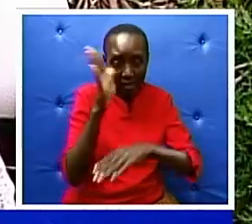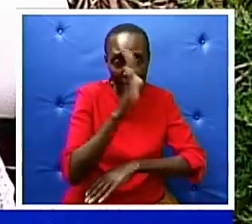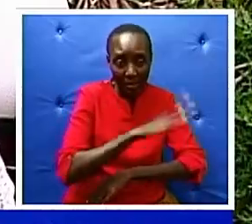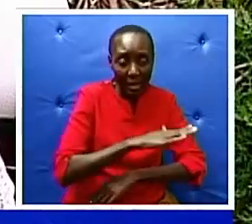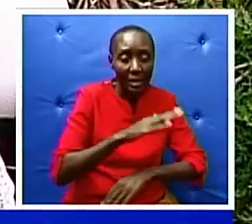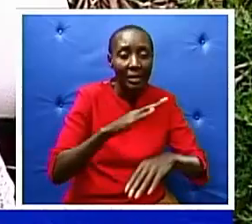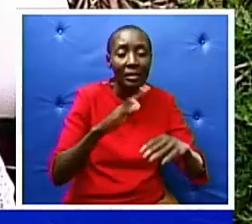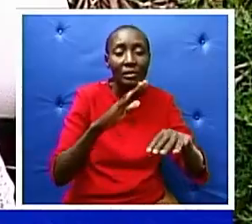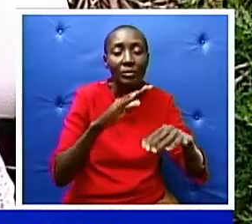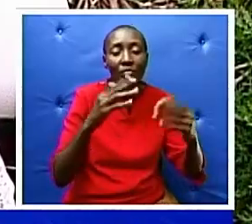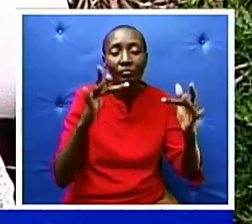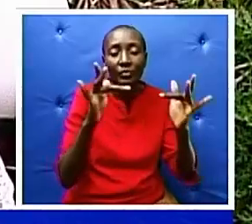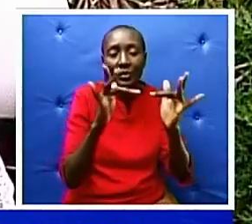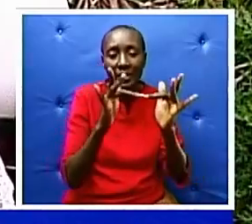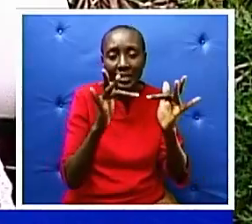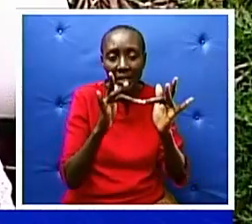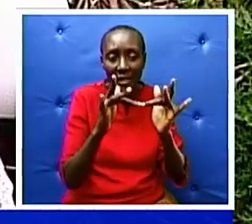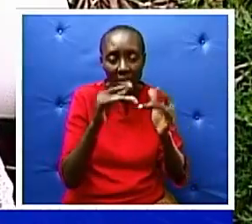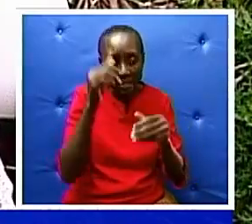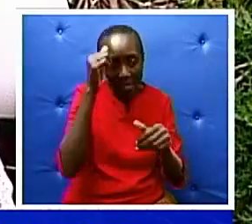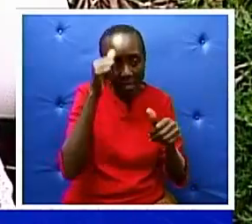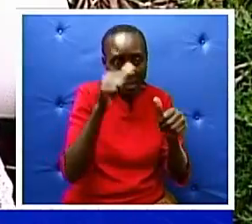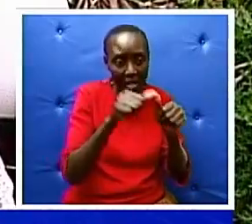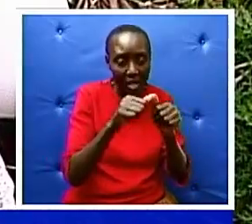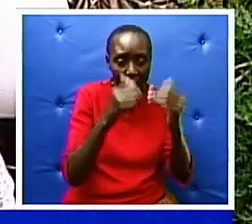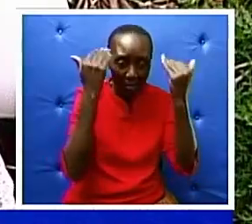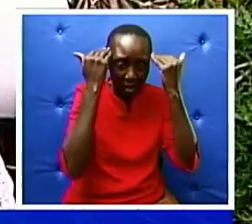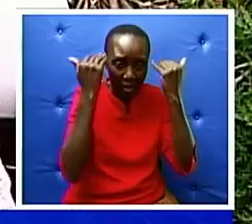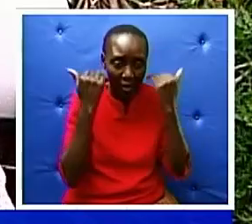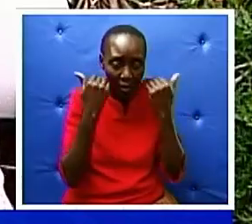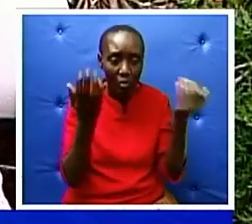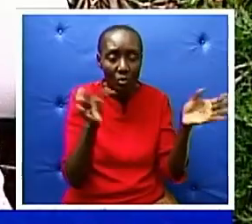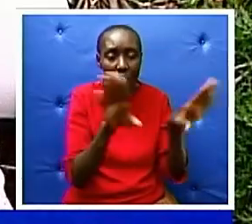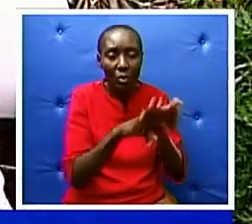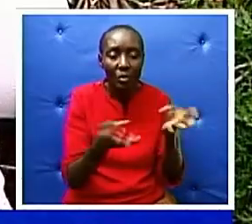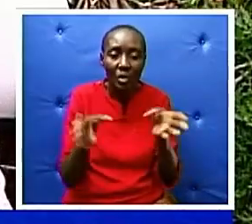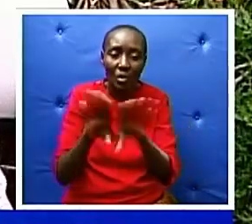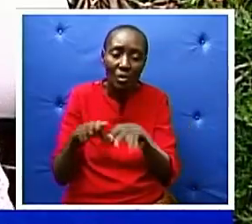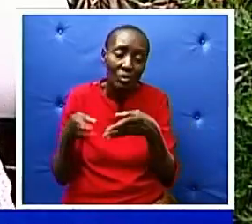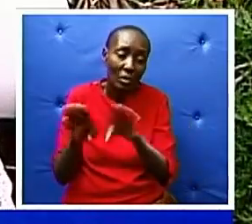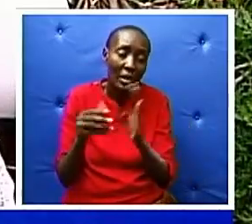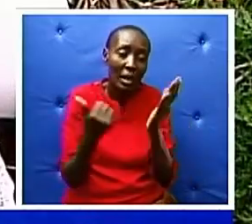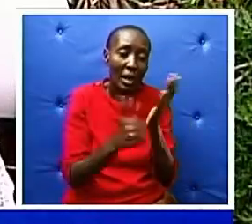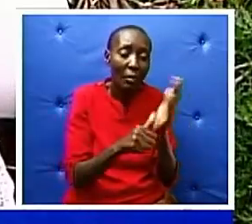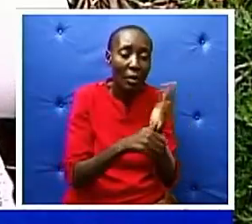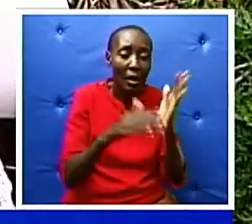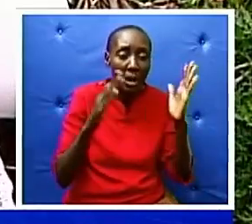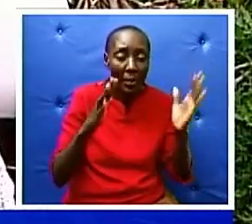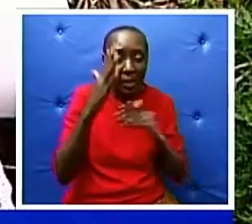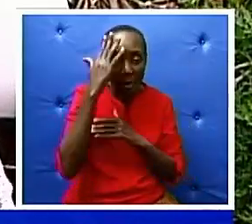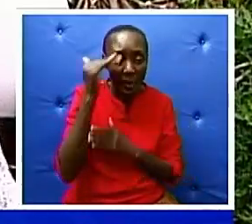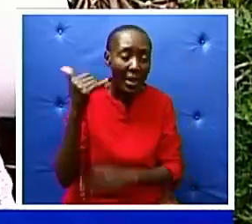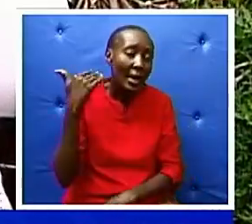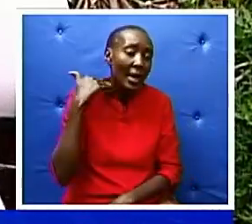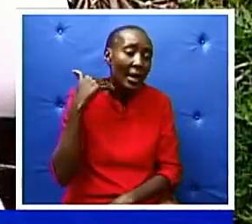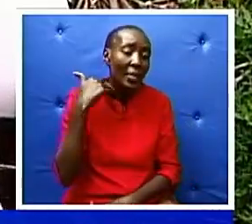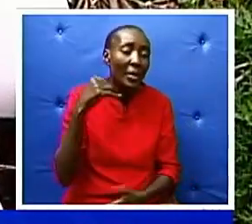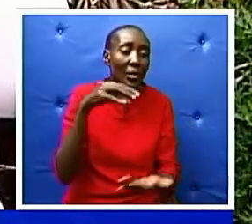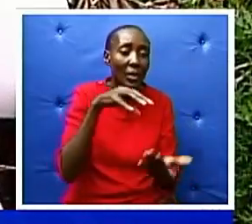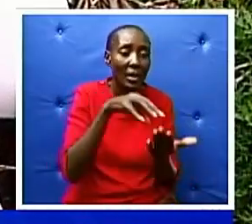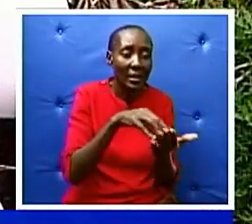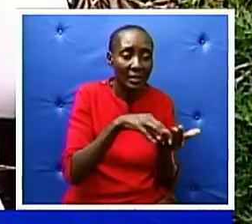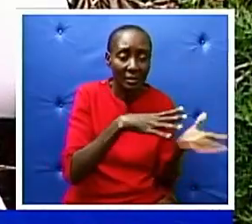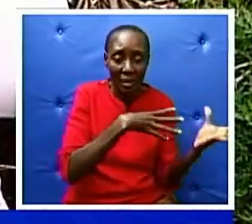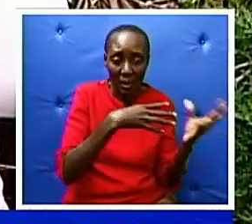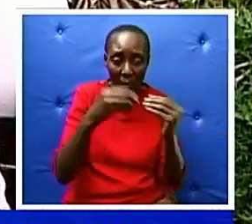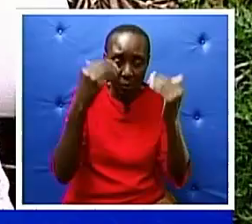We had the issue about courts closing, and it was a big issue because criminal cases, you had to go there